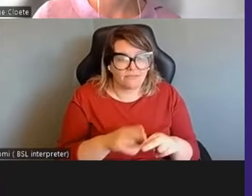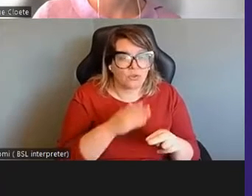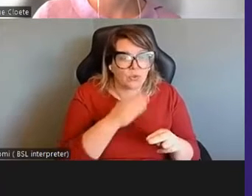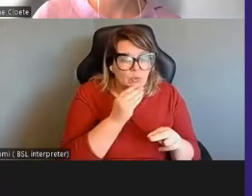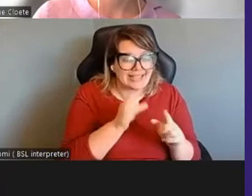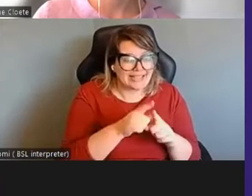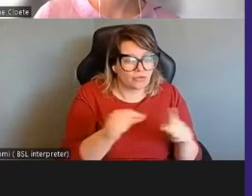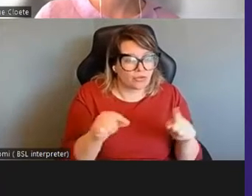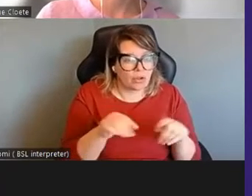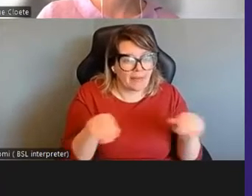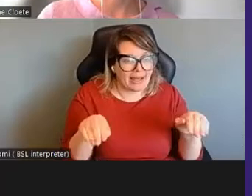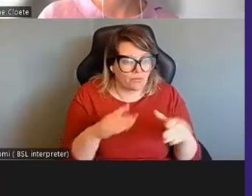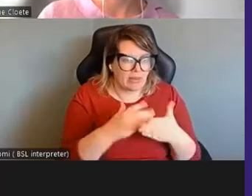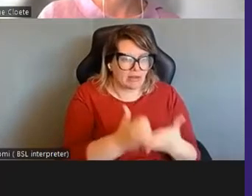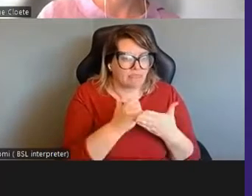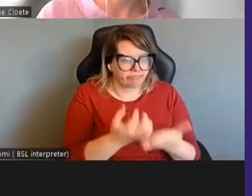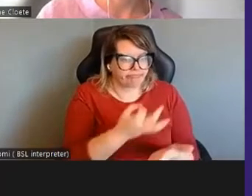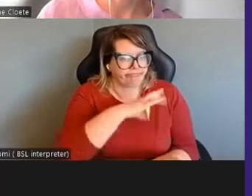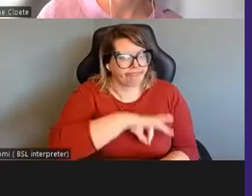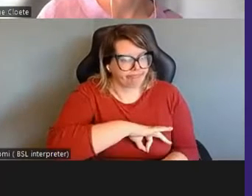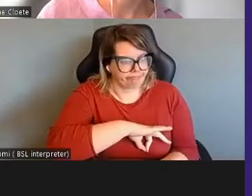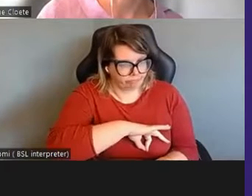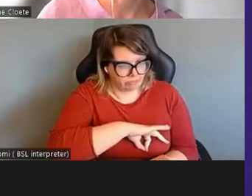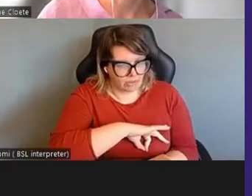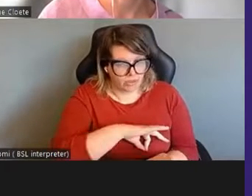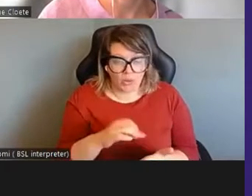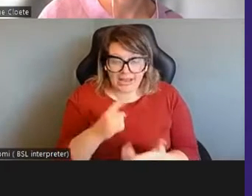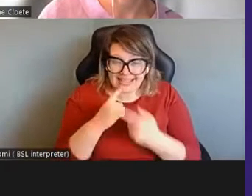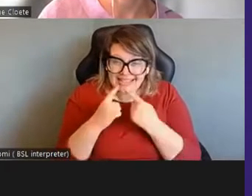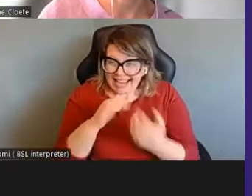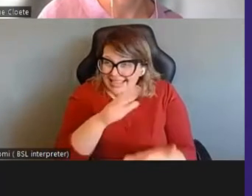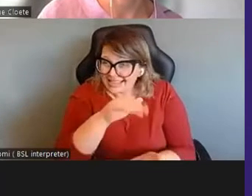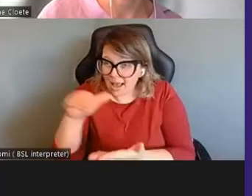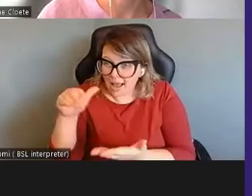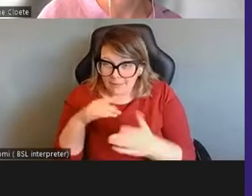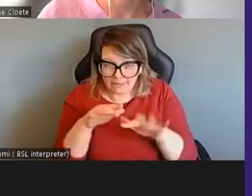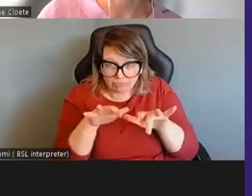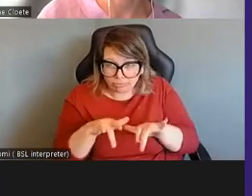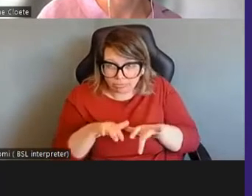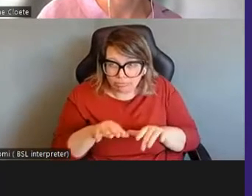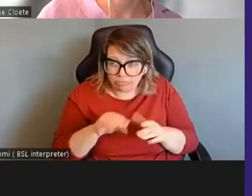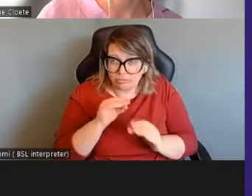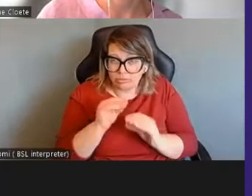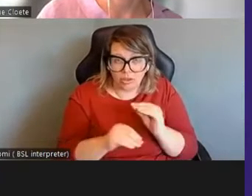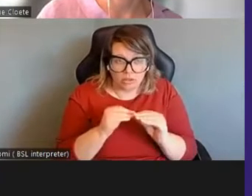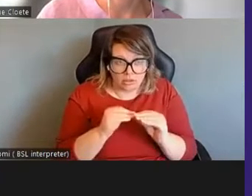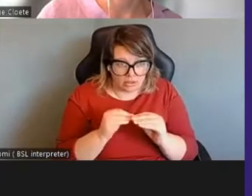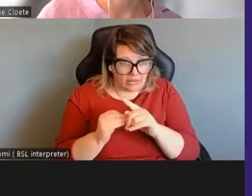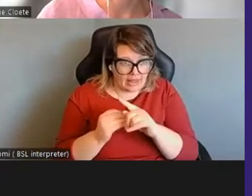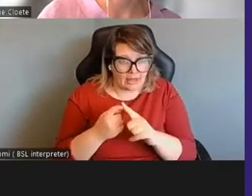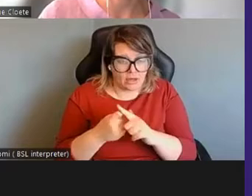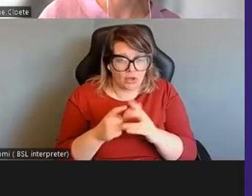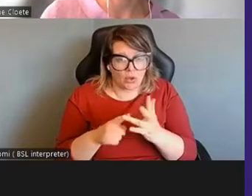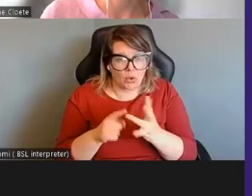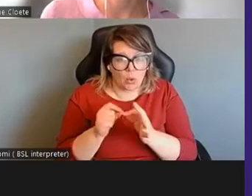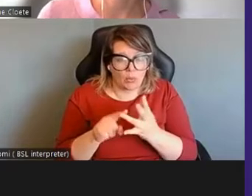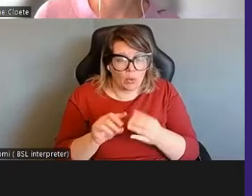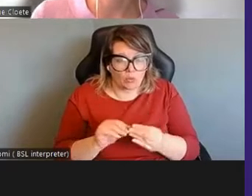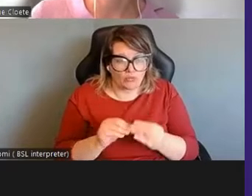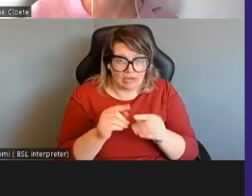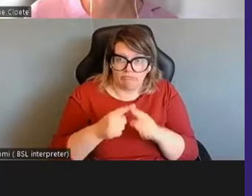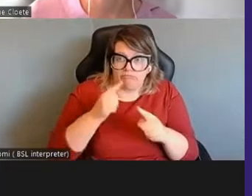platform. So after they encoded all their data, Kobo was able to create immediate